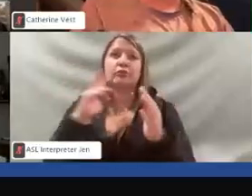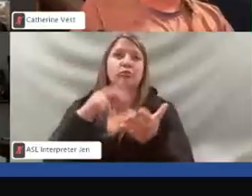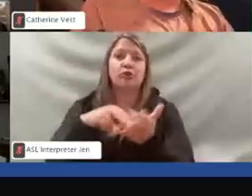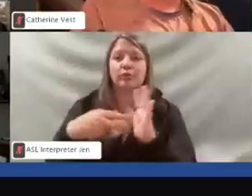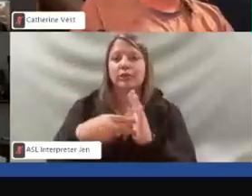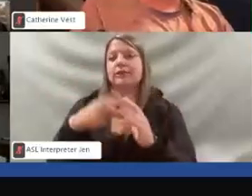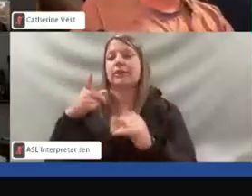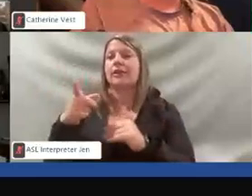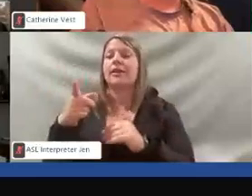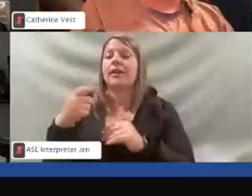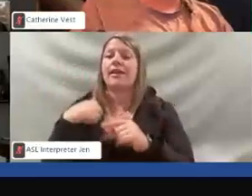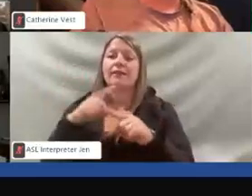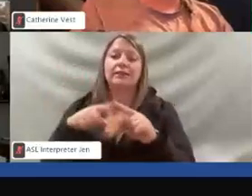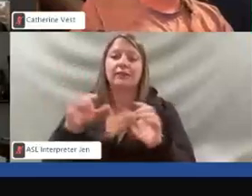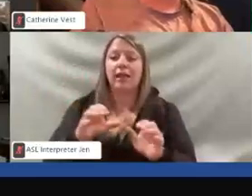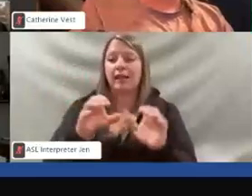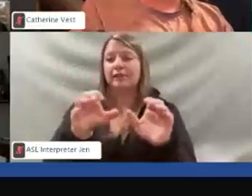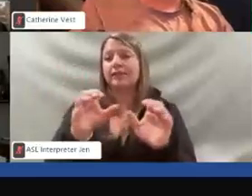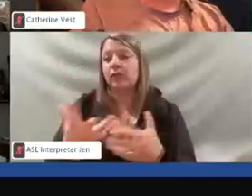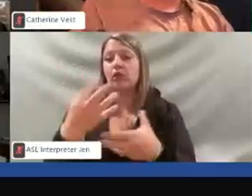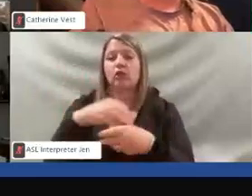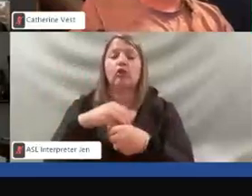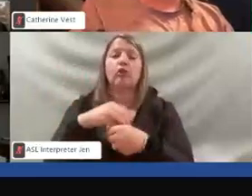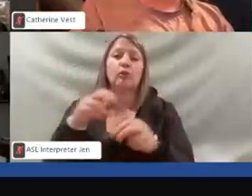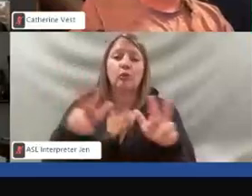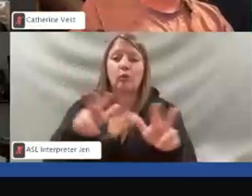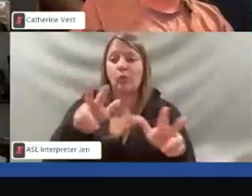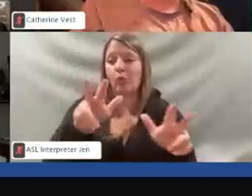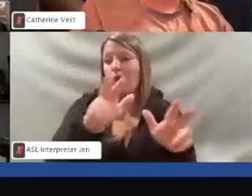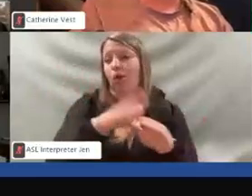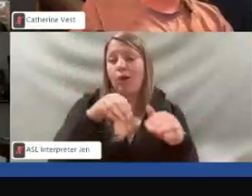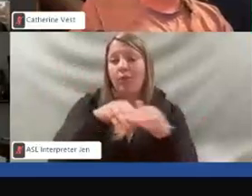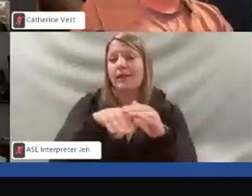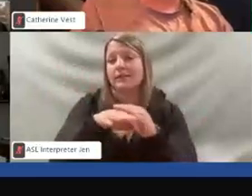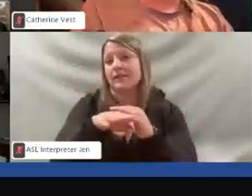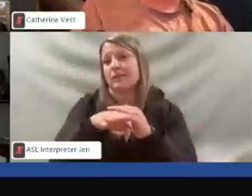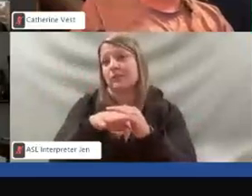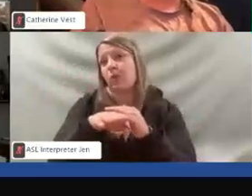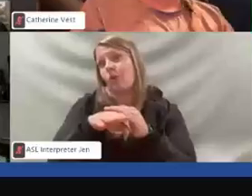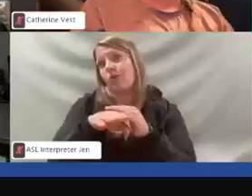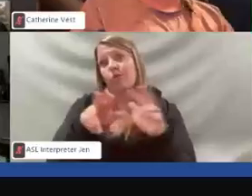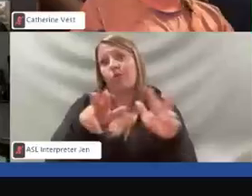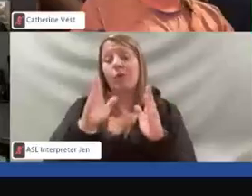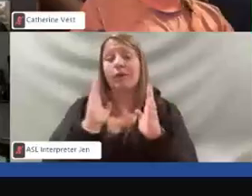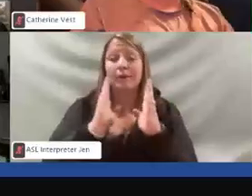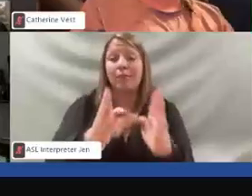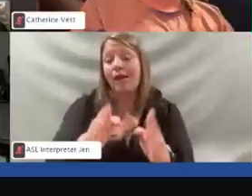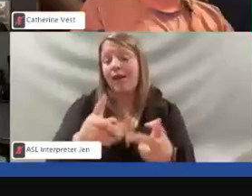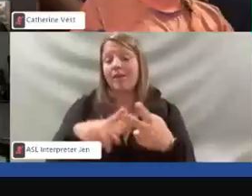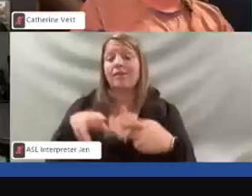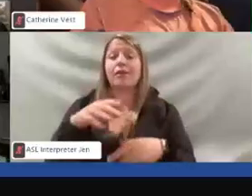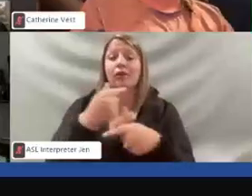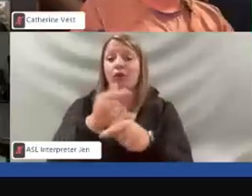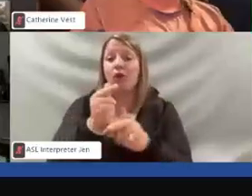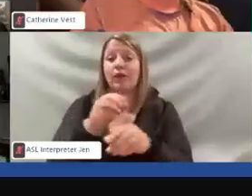It offers a range of activities, including taking a walk on the accessible walking path, gardening in the raised